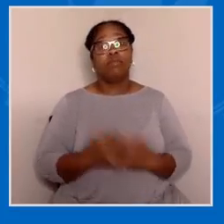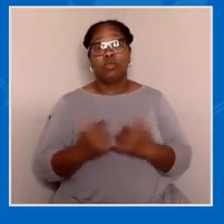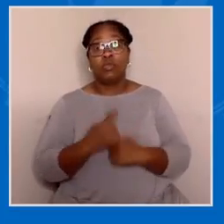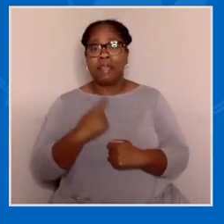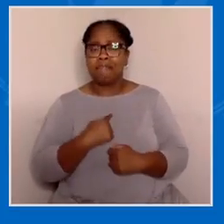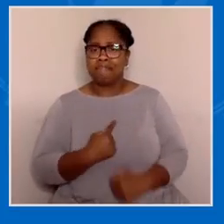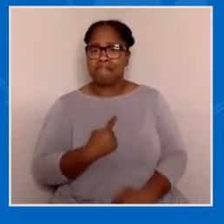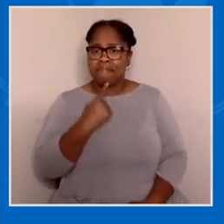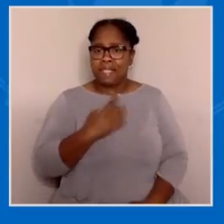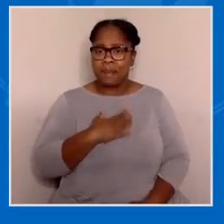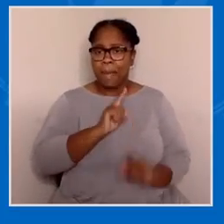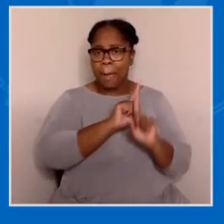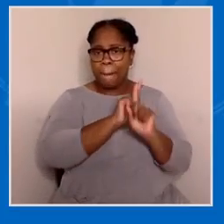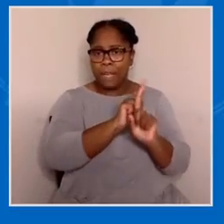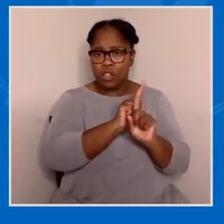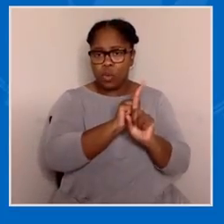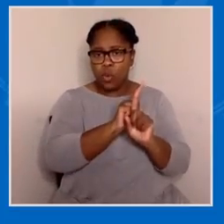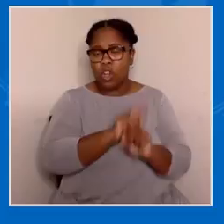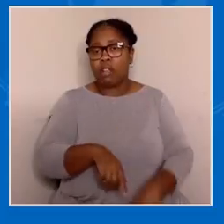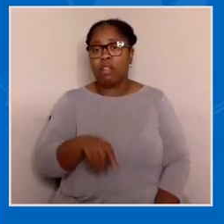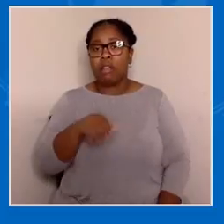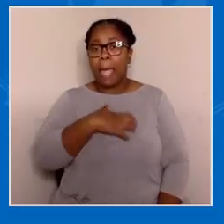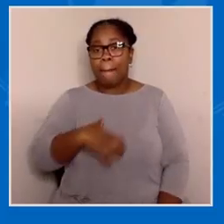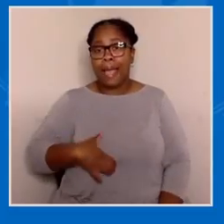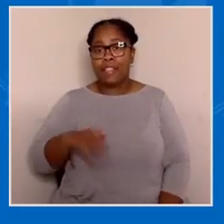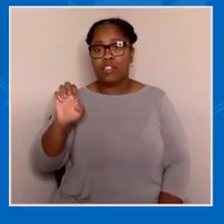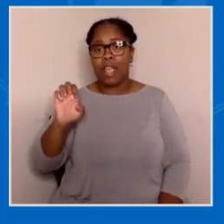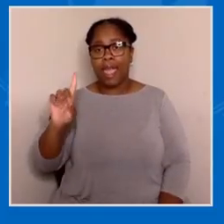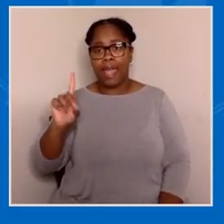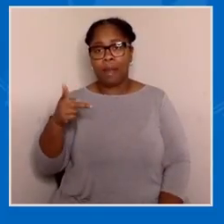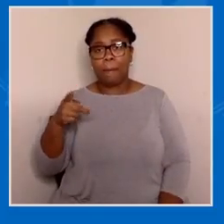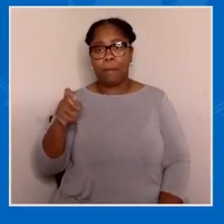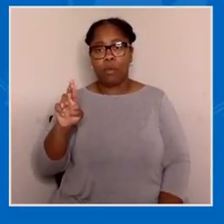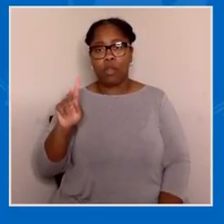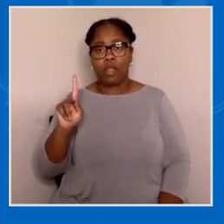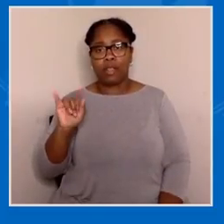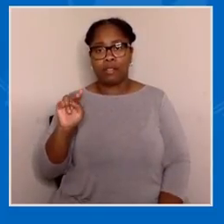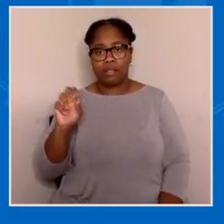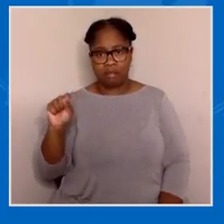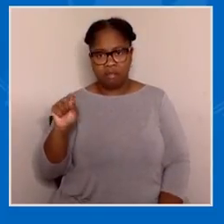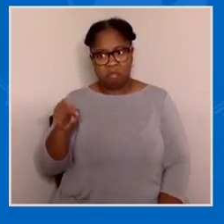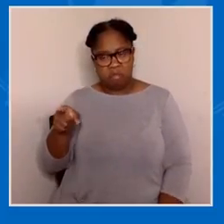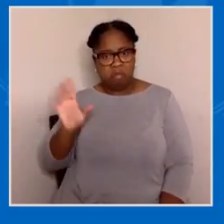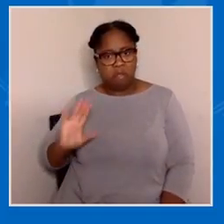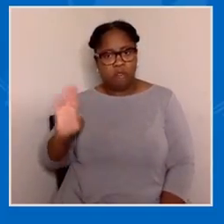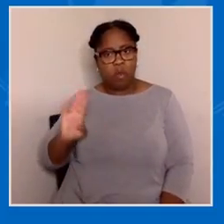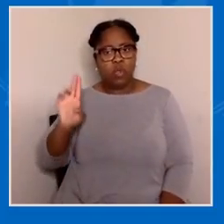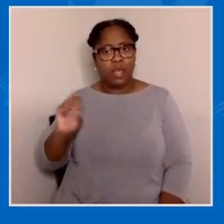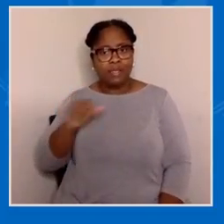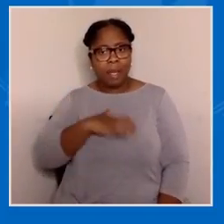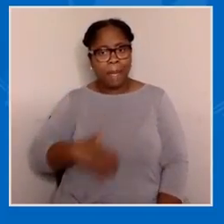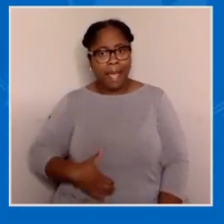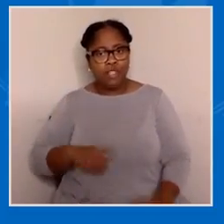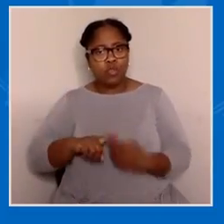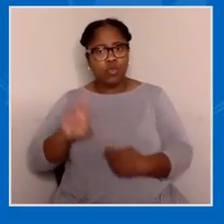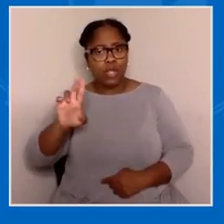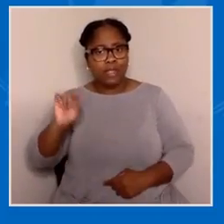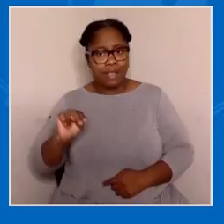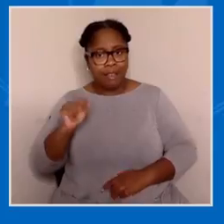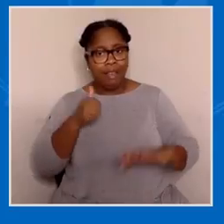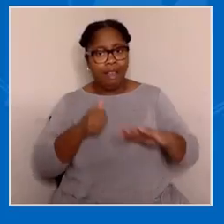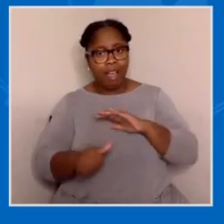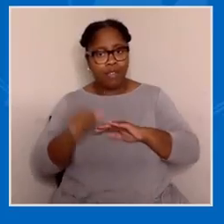mentor, Ambassador Ed Perkins, who served as the U.S. Ambassador to the United Nations under President